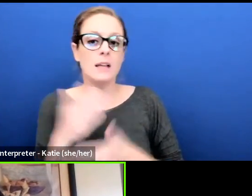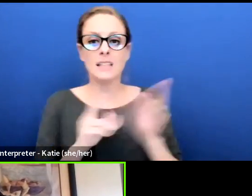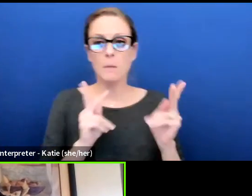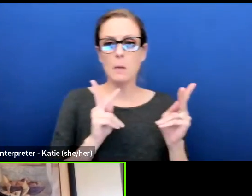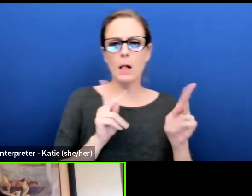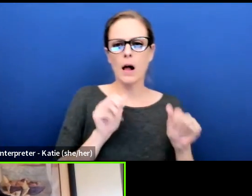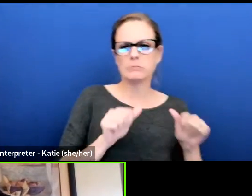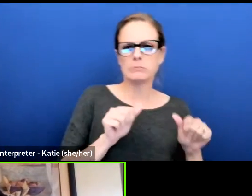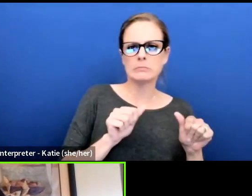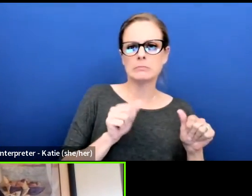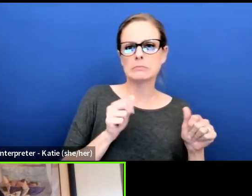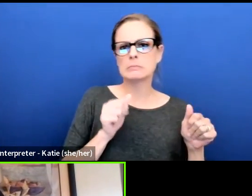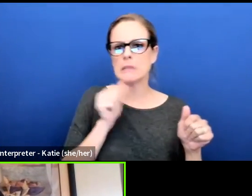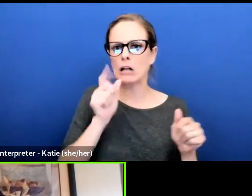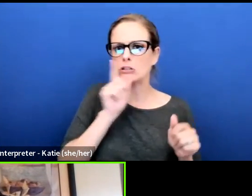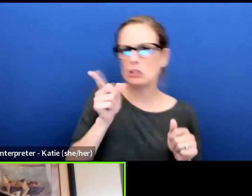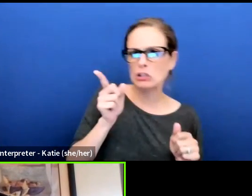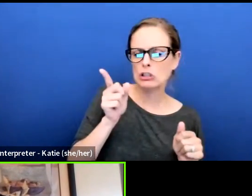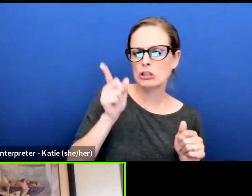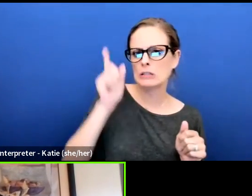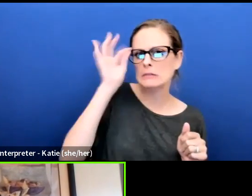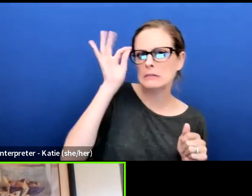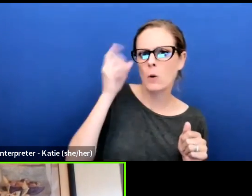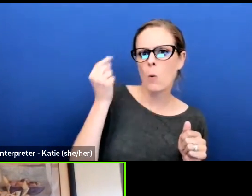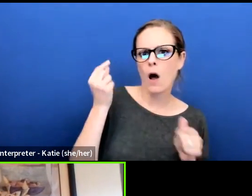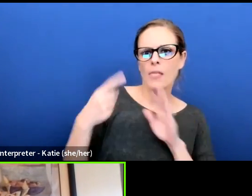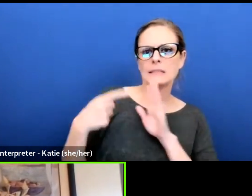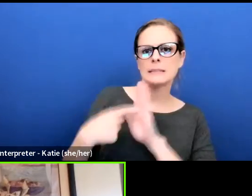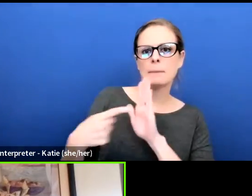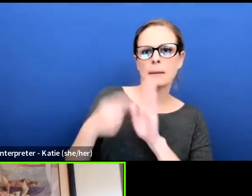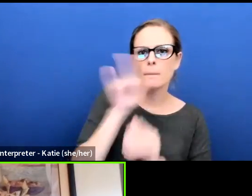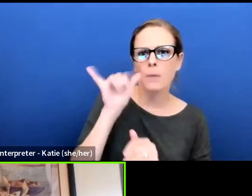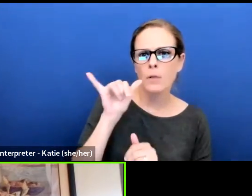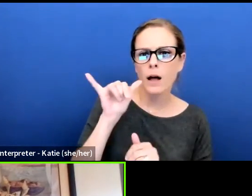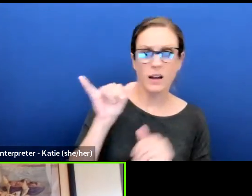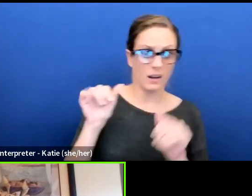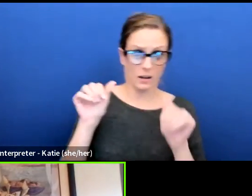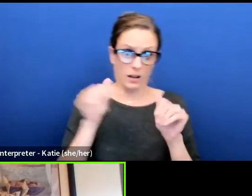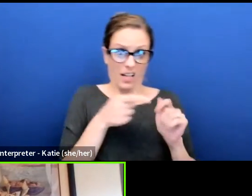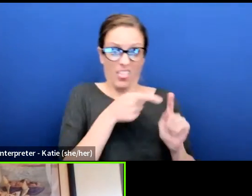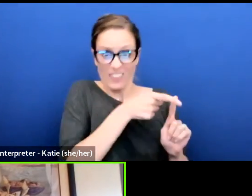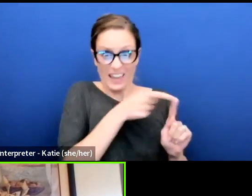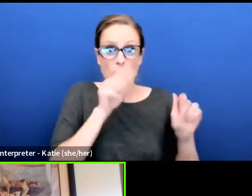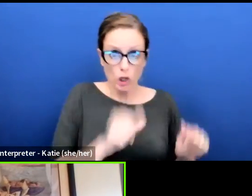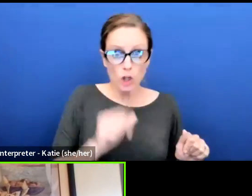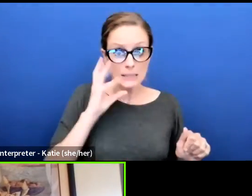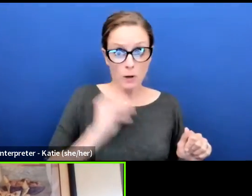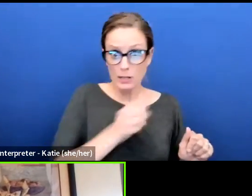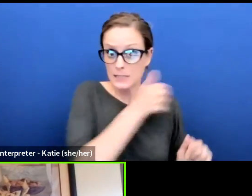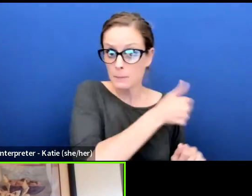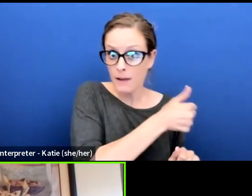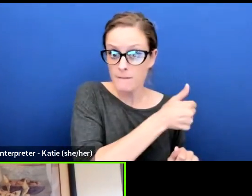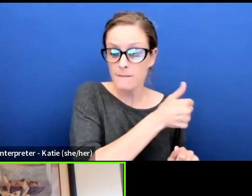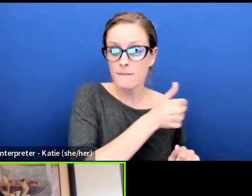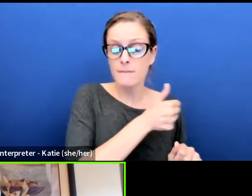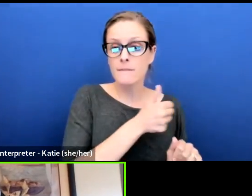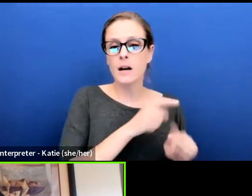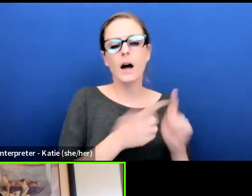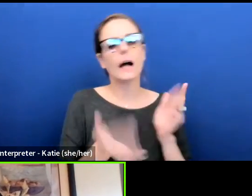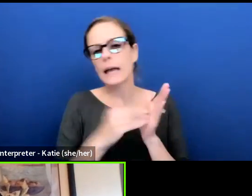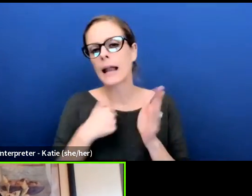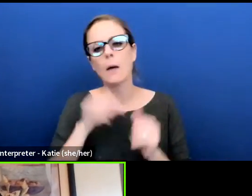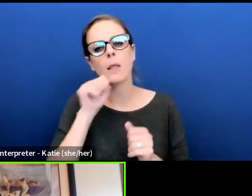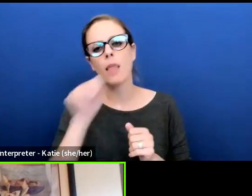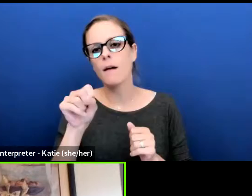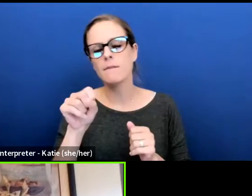unsure as to what those symptoms are, and they could be experiencing them. And again, I'd love it